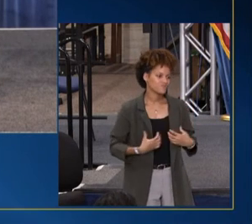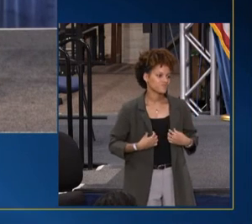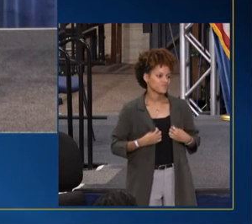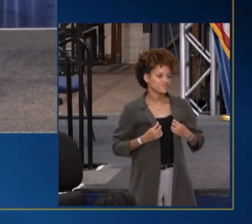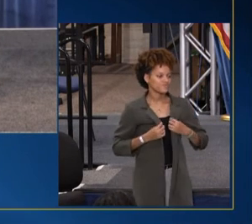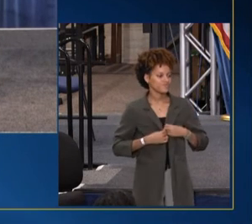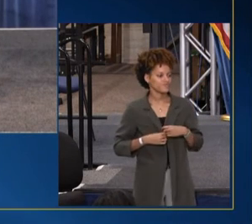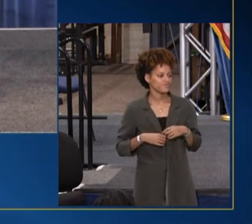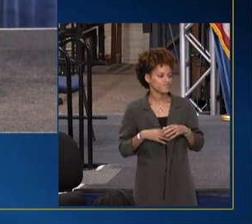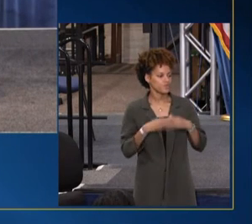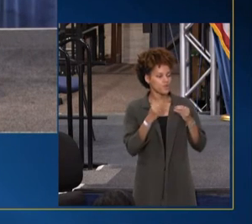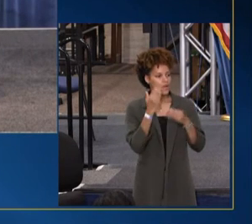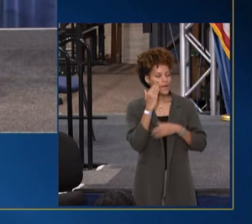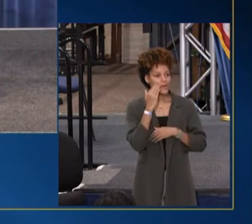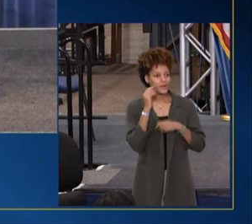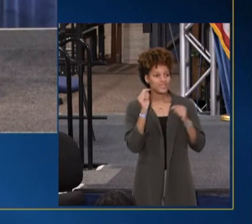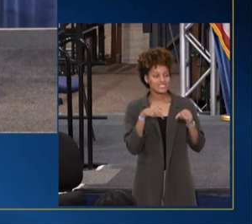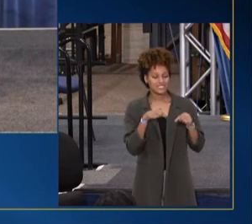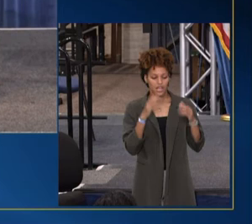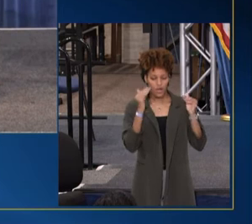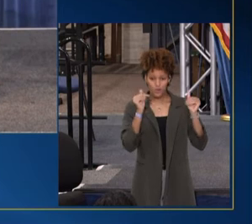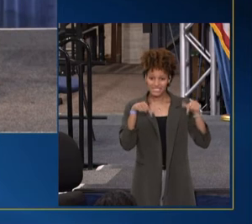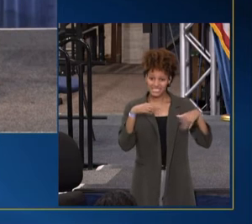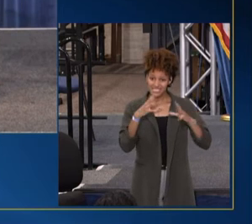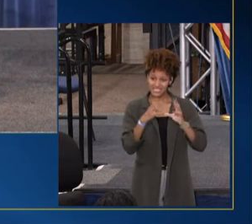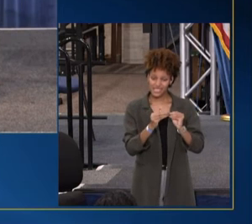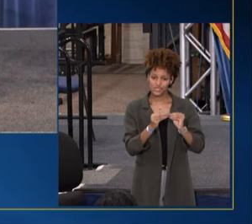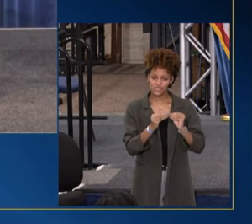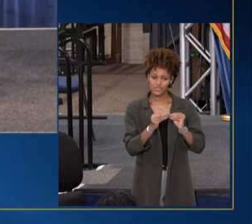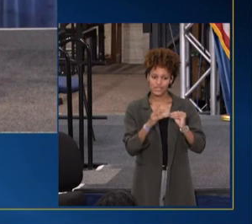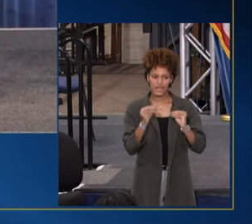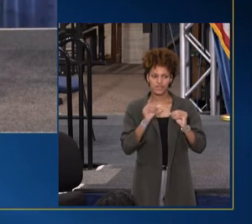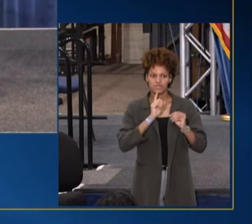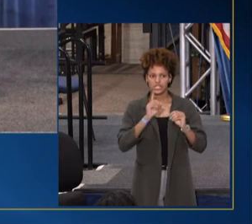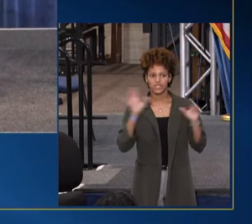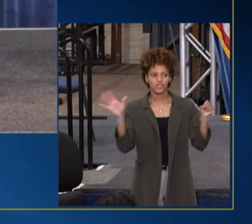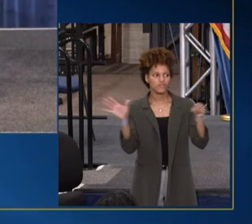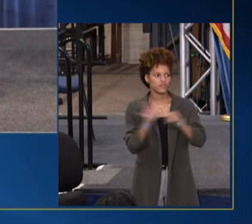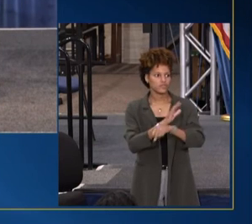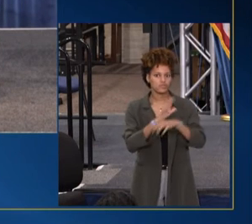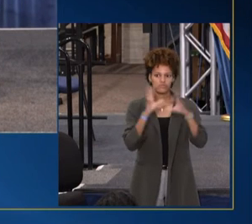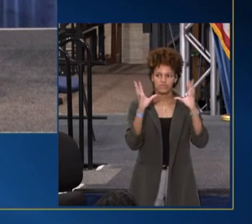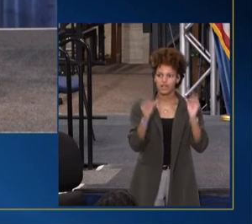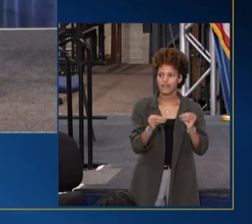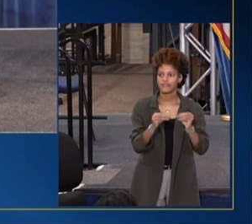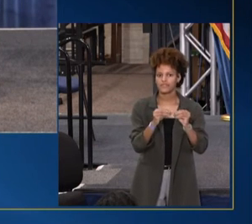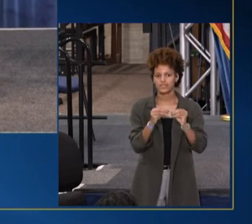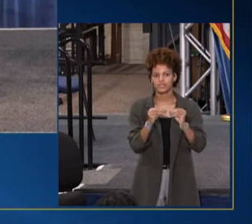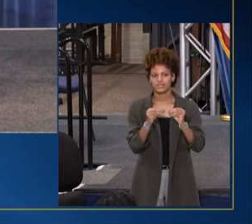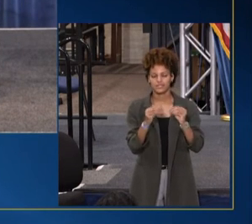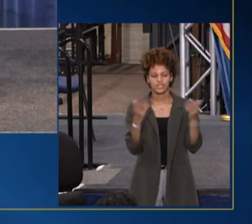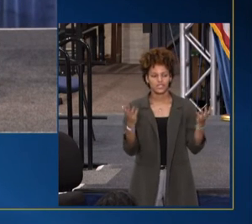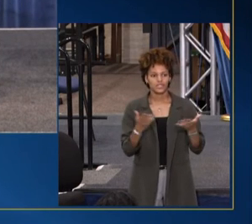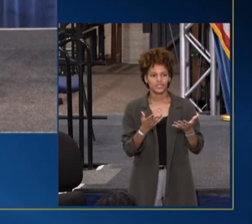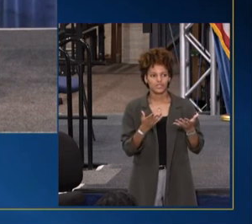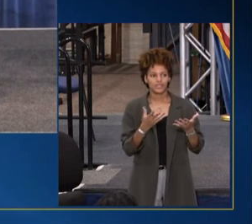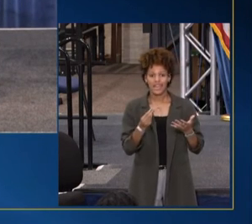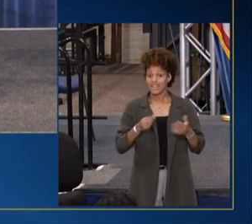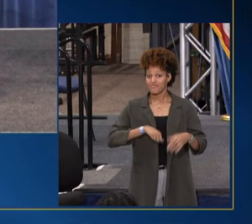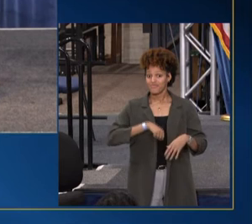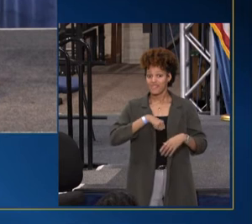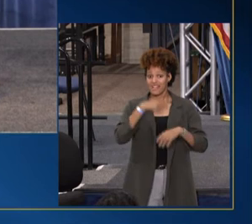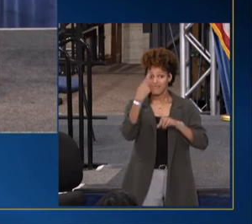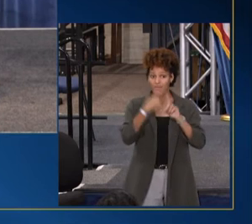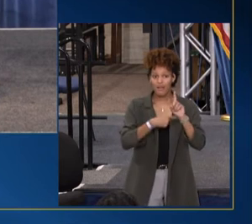So, you know, I hope this session and really the whole conference, the whole symposium, Pride Month, Summer